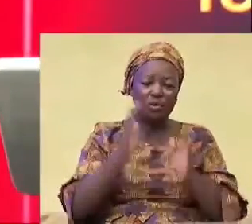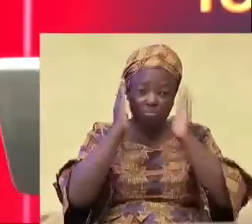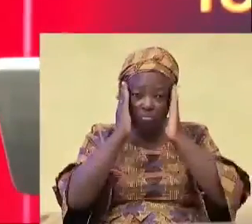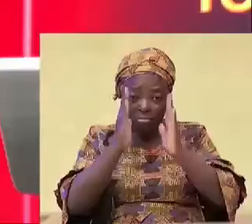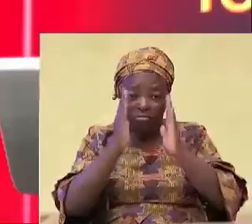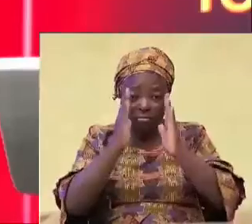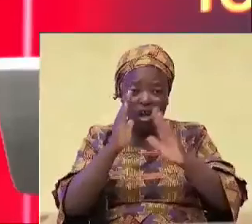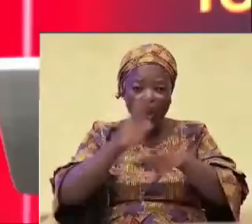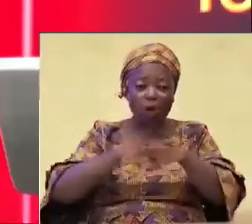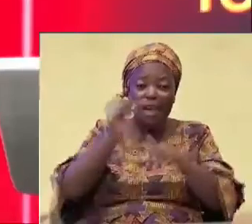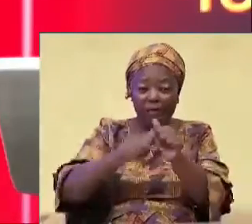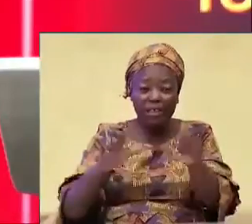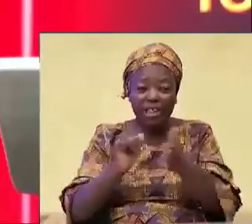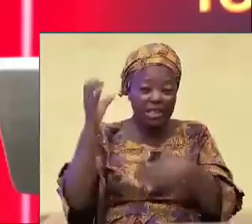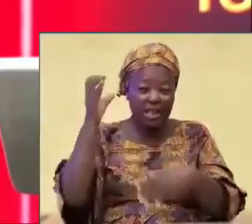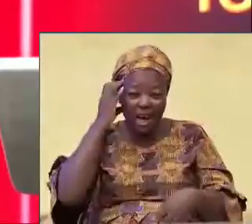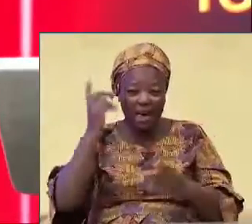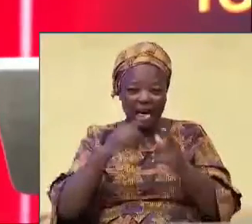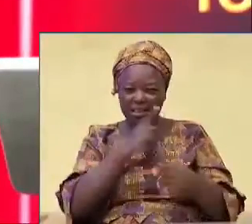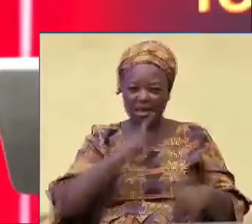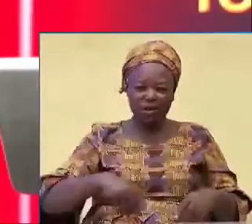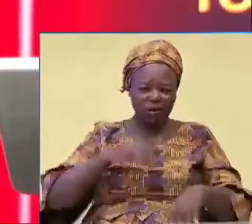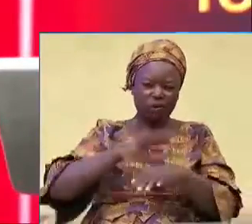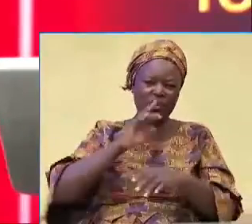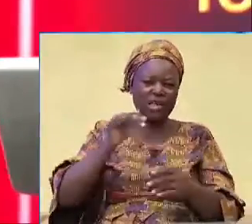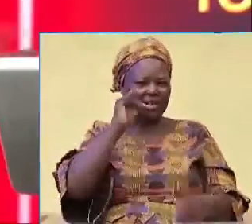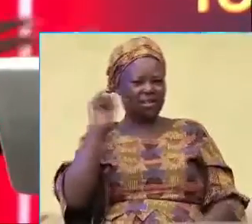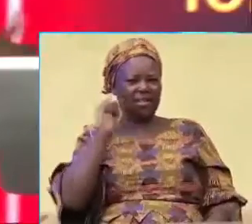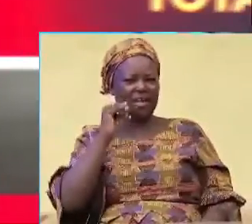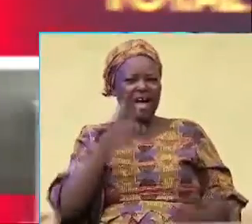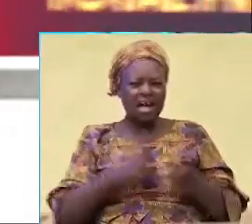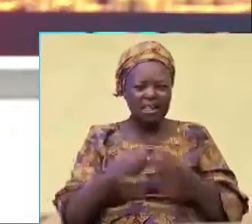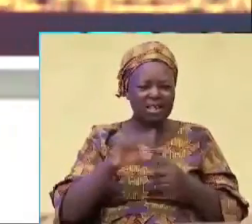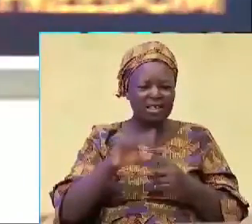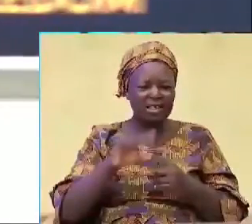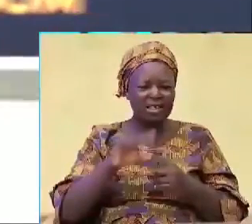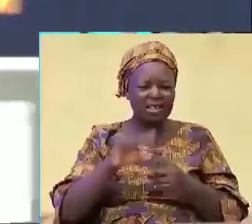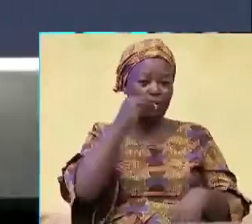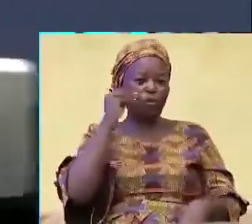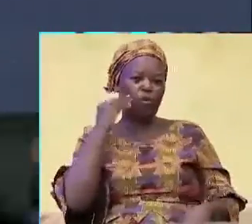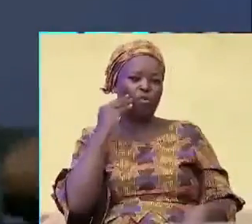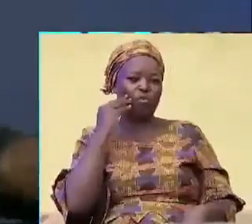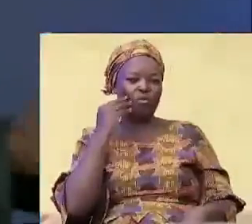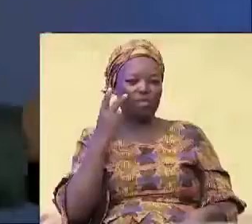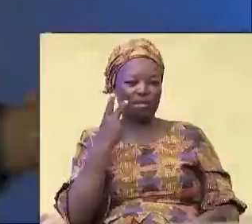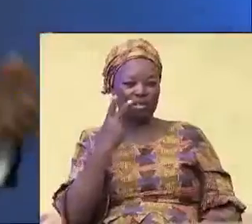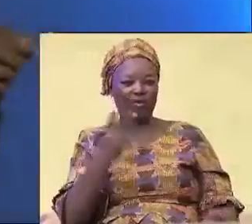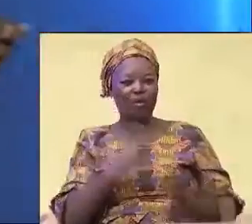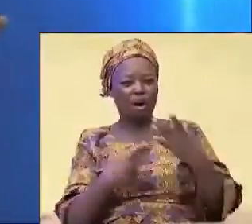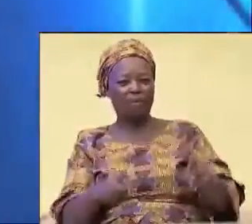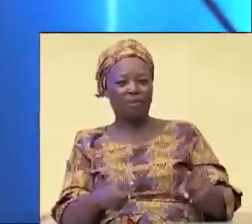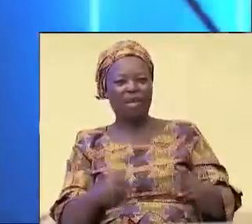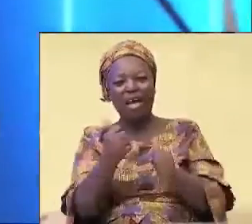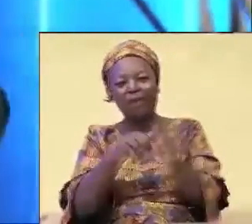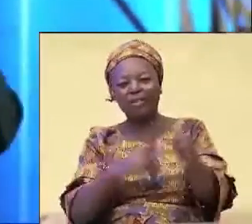attention. And the Lord touched her yesterday, and then she got back home. Lo and